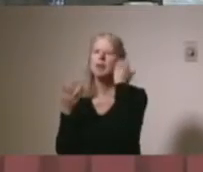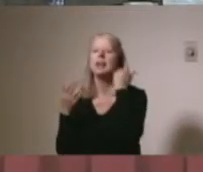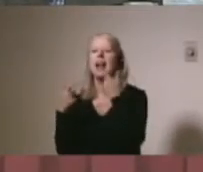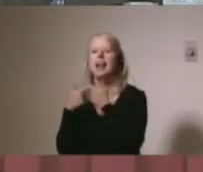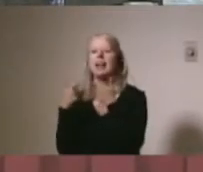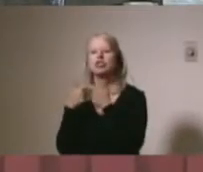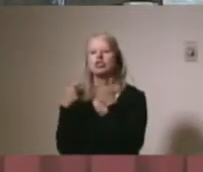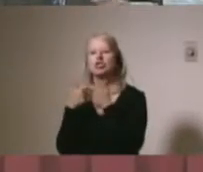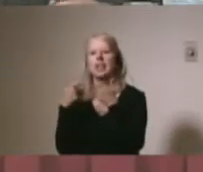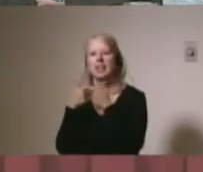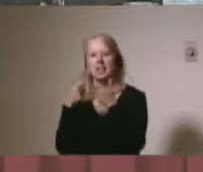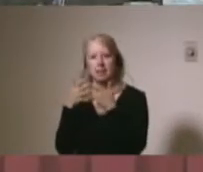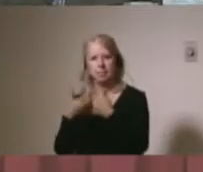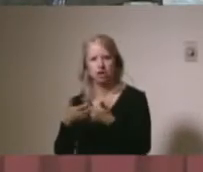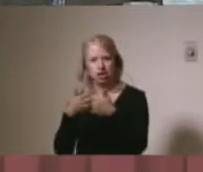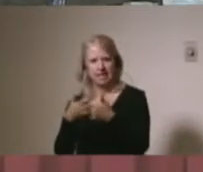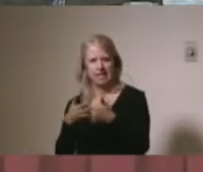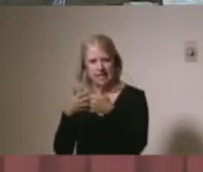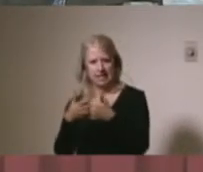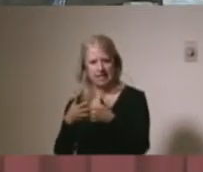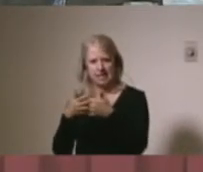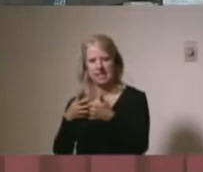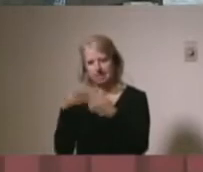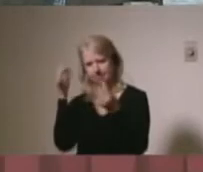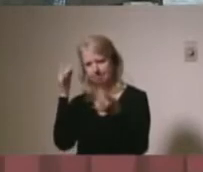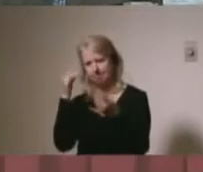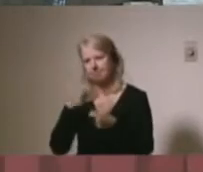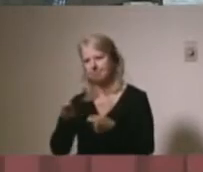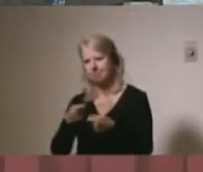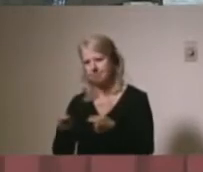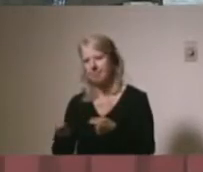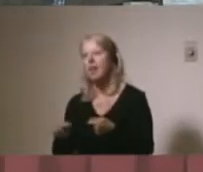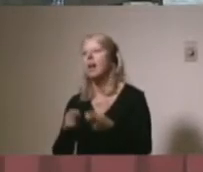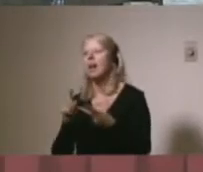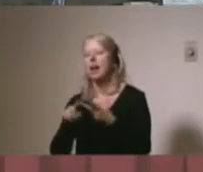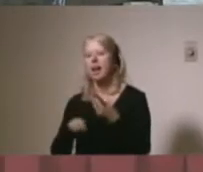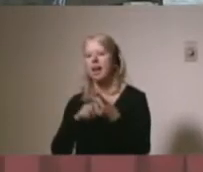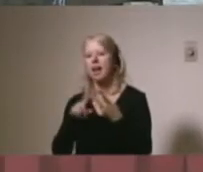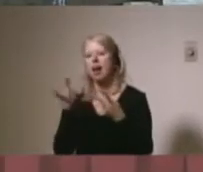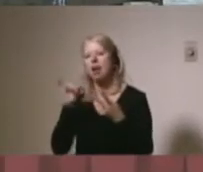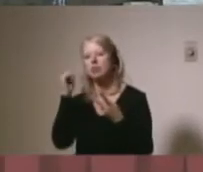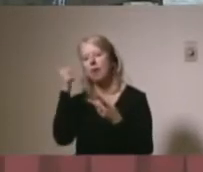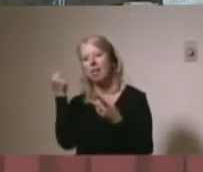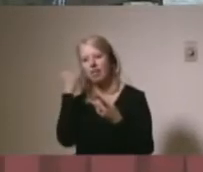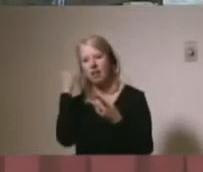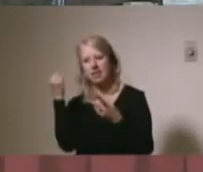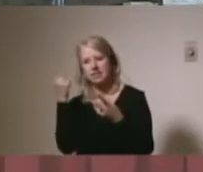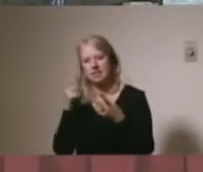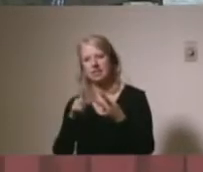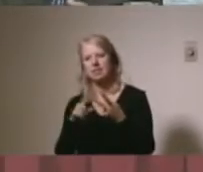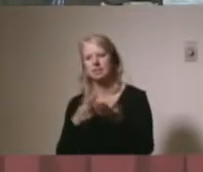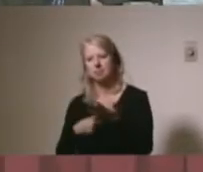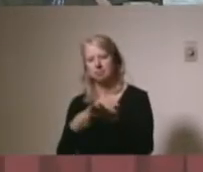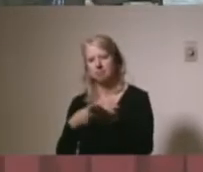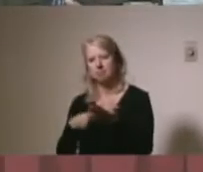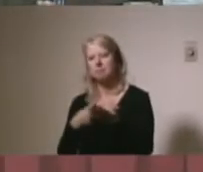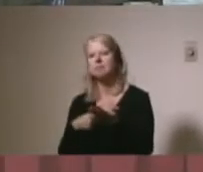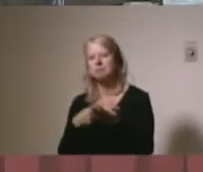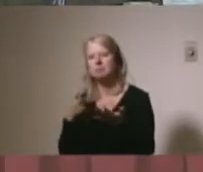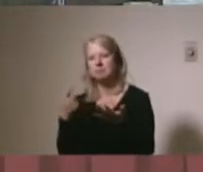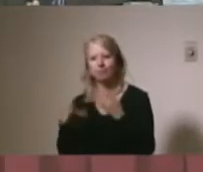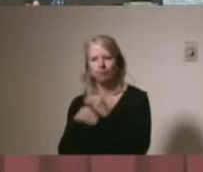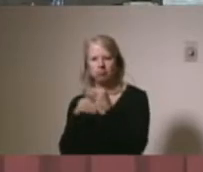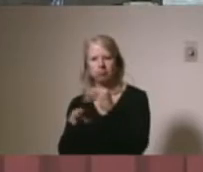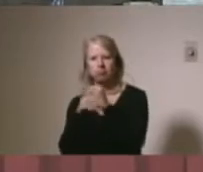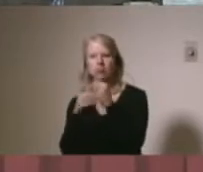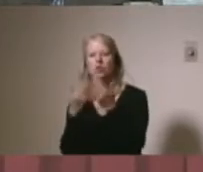electric machines, and then also they're saying, can we also do new products?